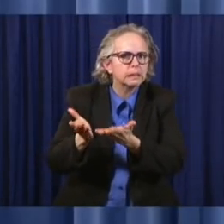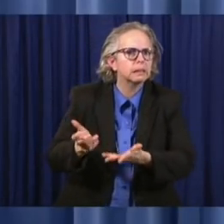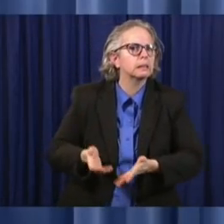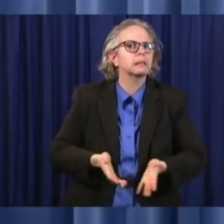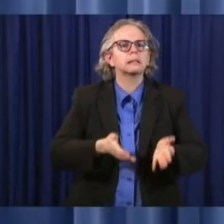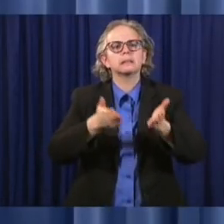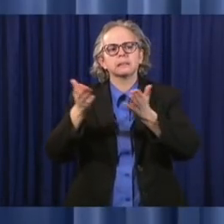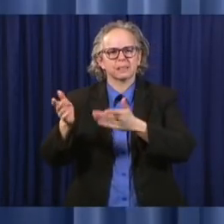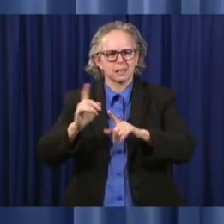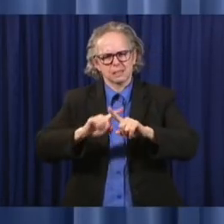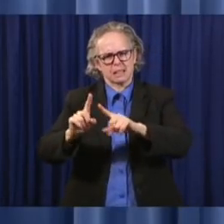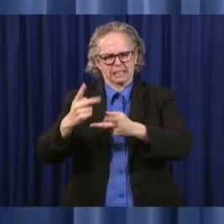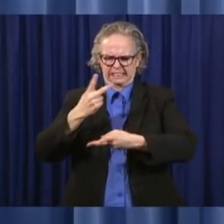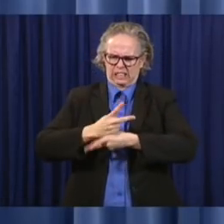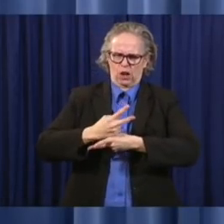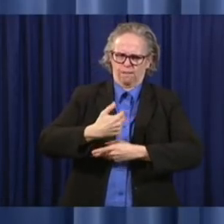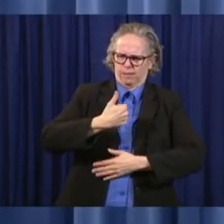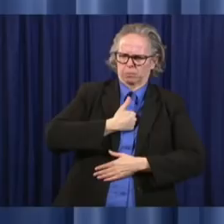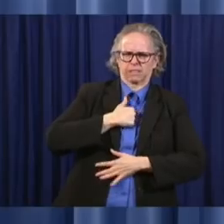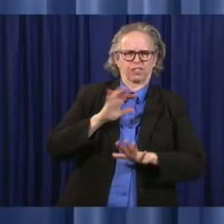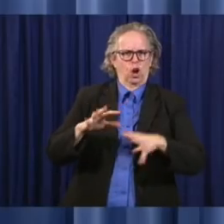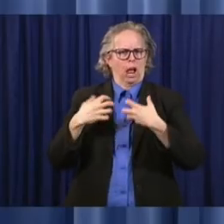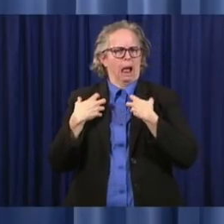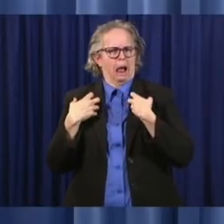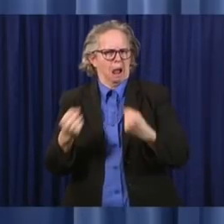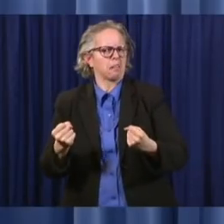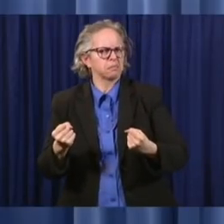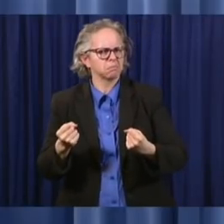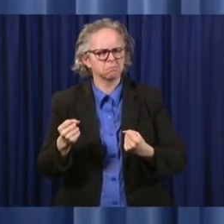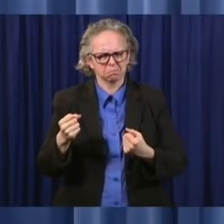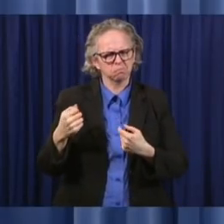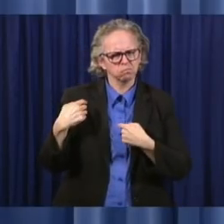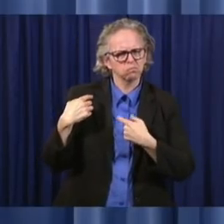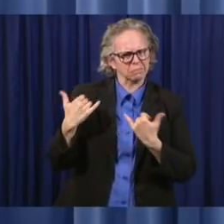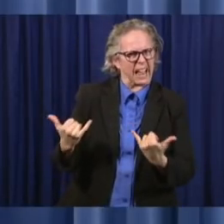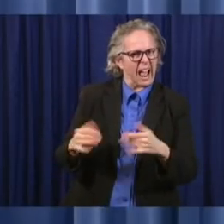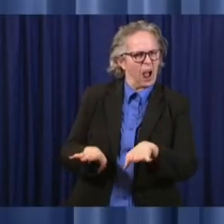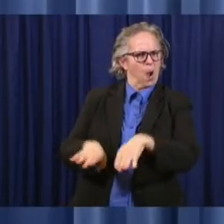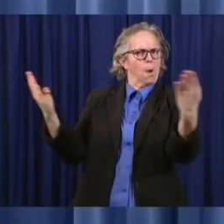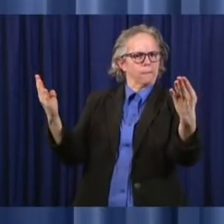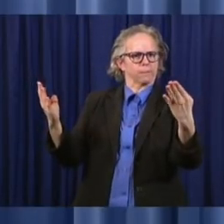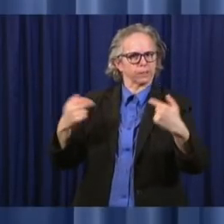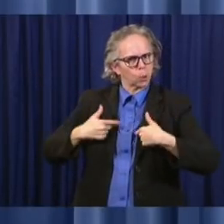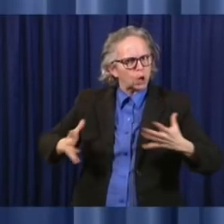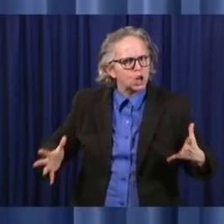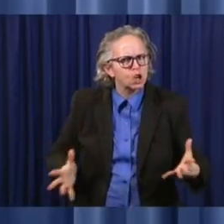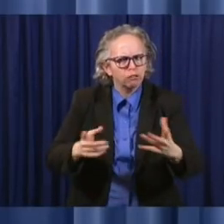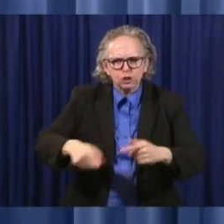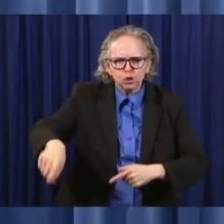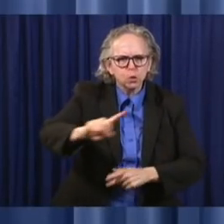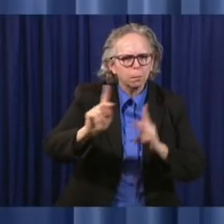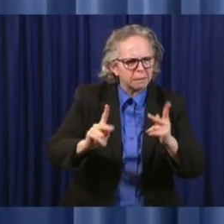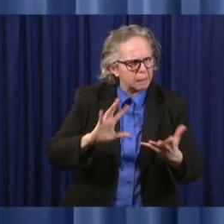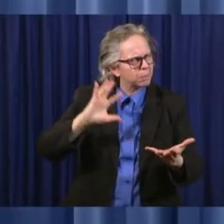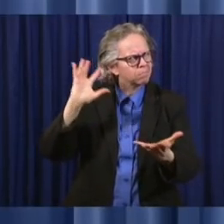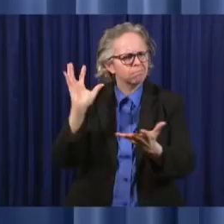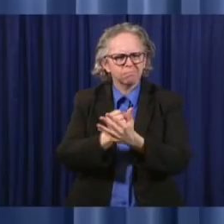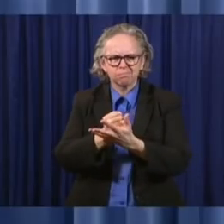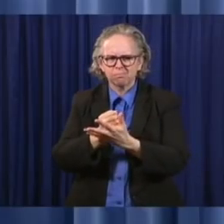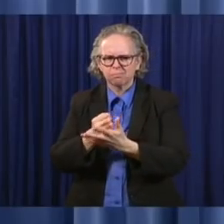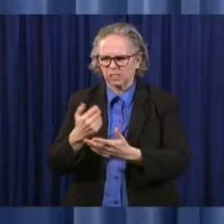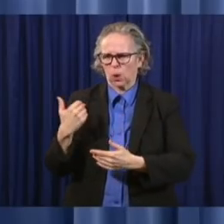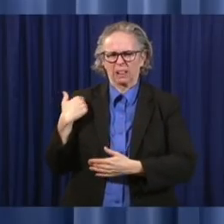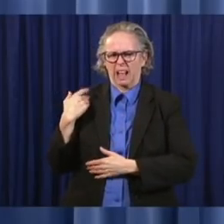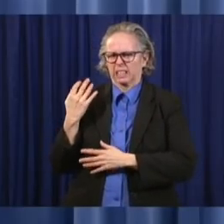health-related issues that it's time to take care of. And so we encourage people to do that. But last Friday, May 1, was hospitals.